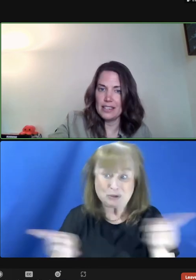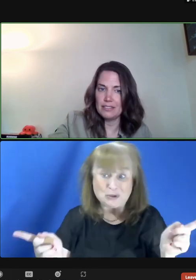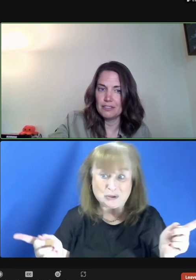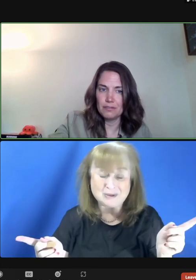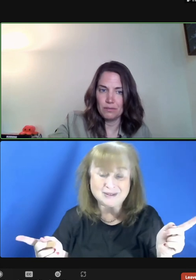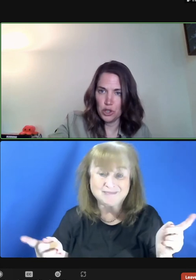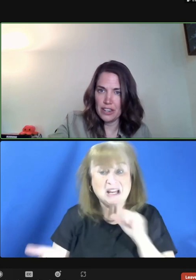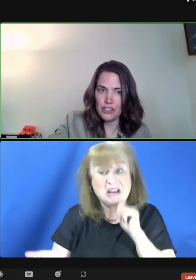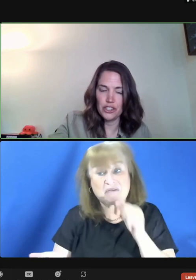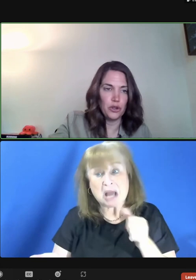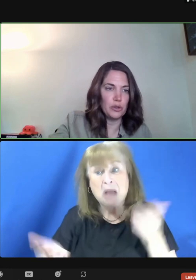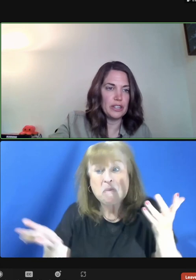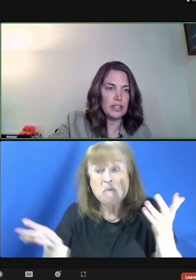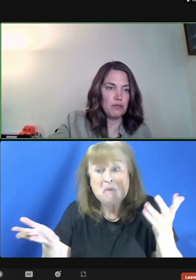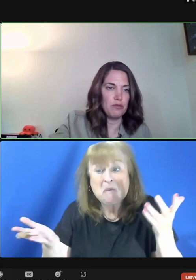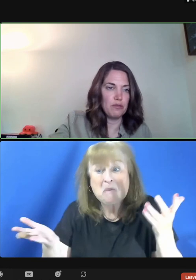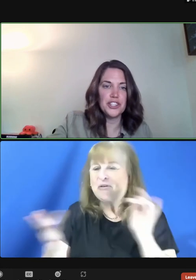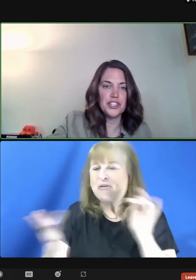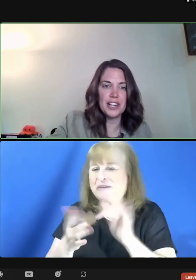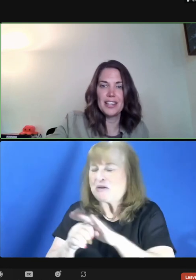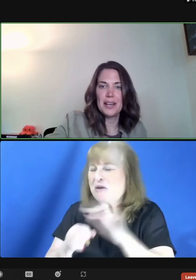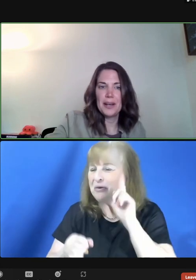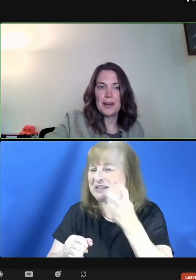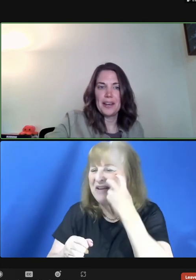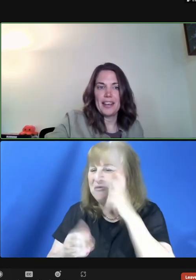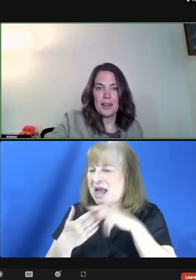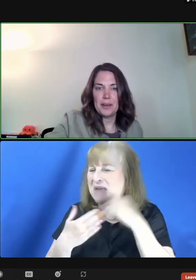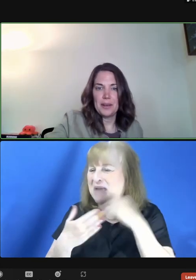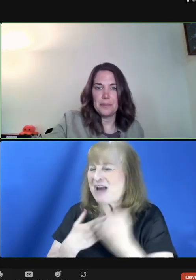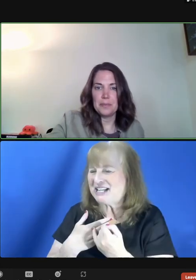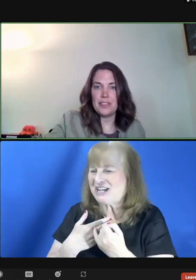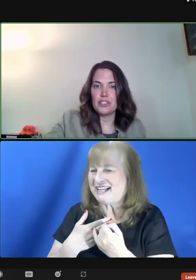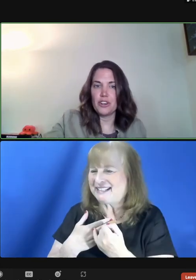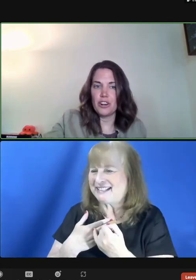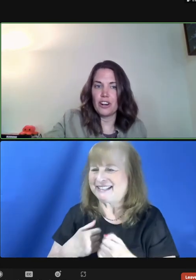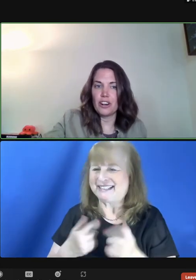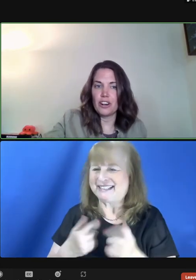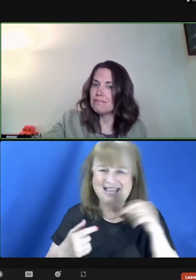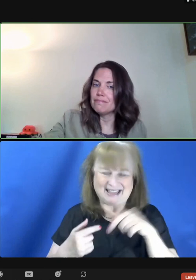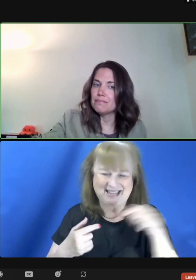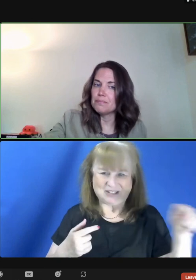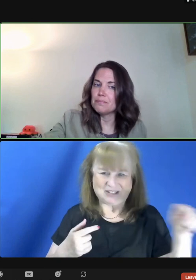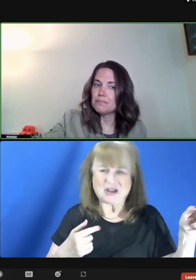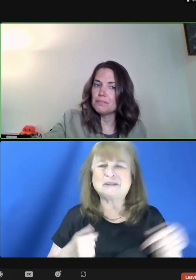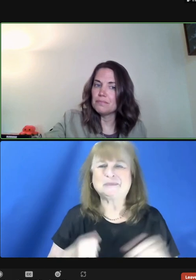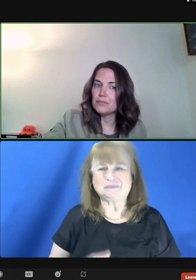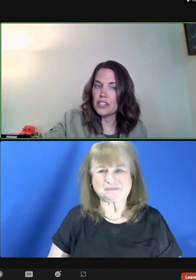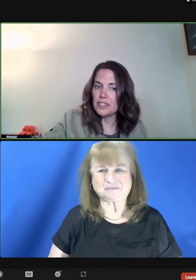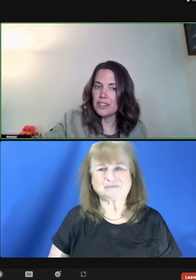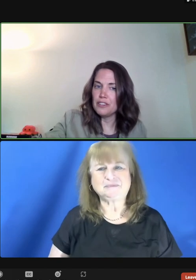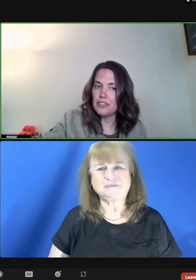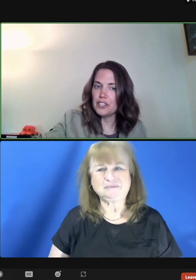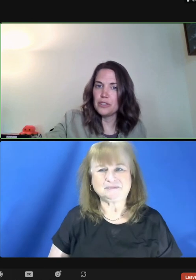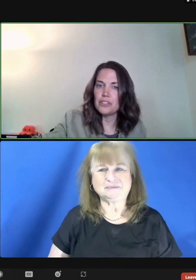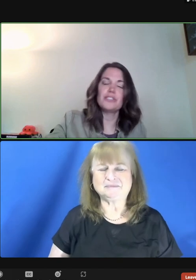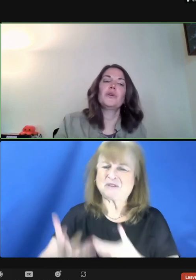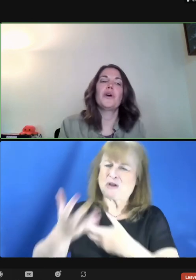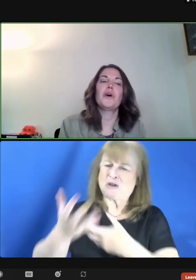If it's not, reach out to your local DeafBlind project. But these are our